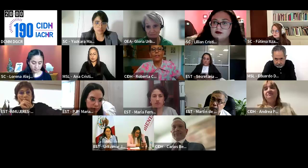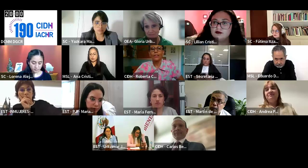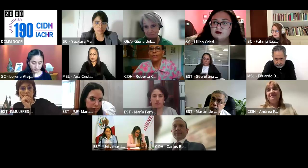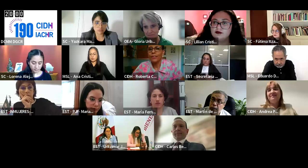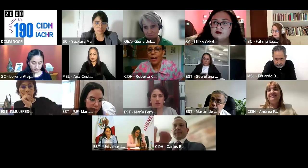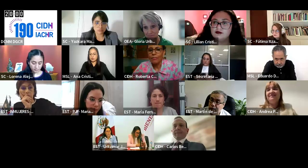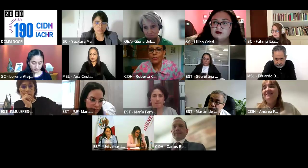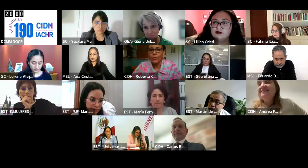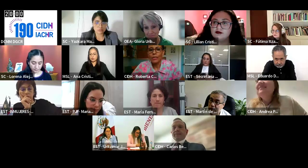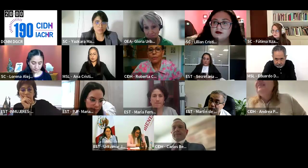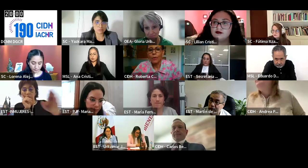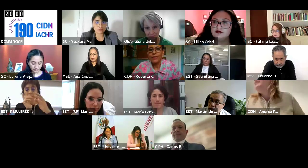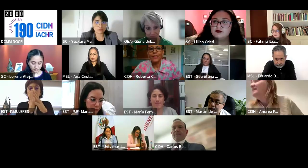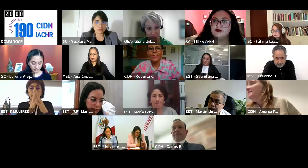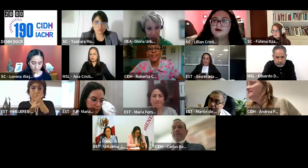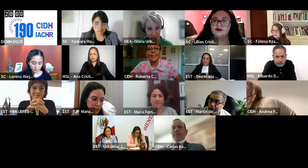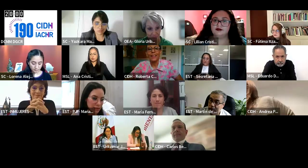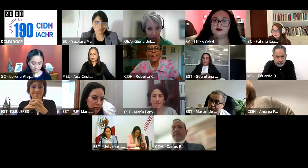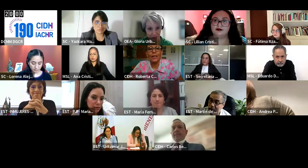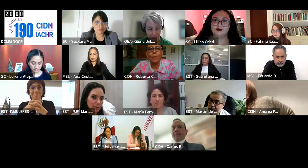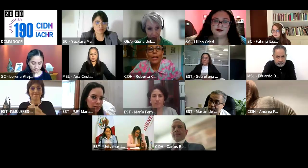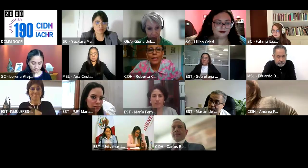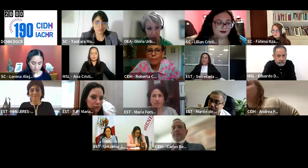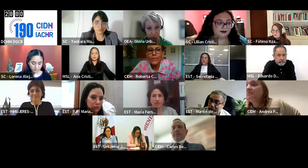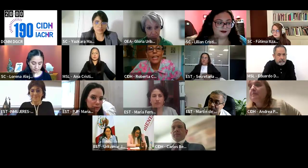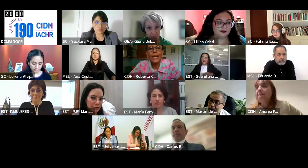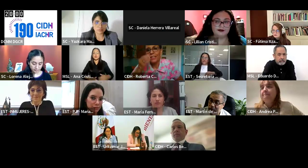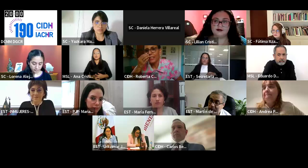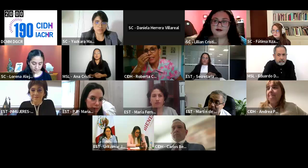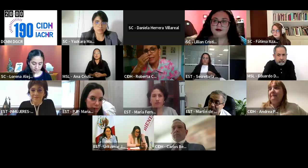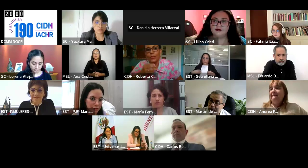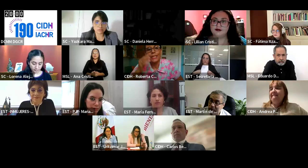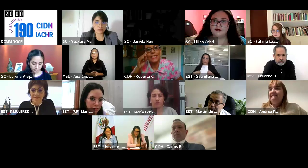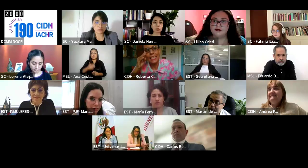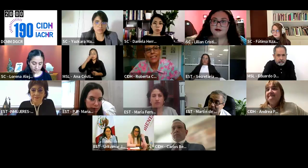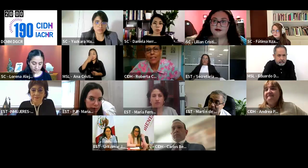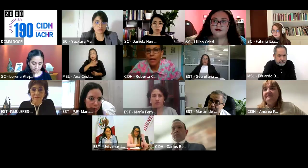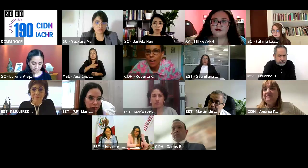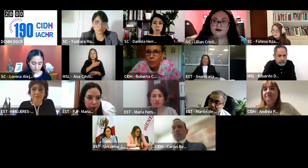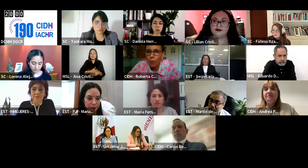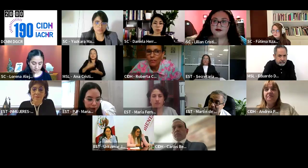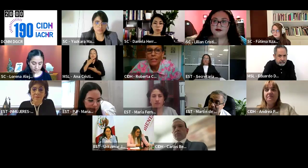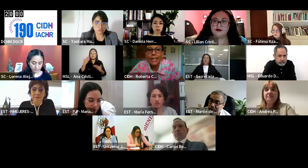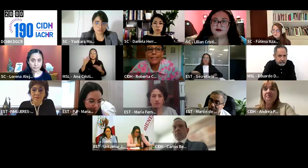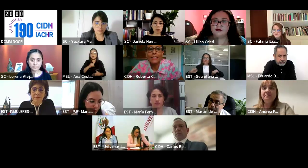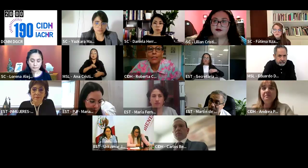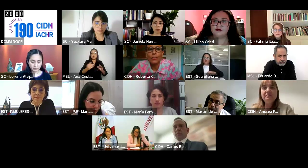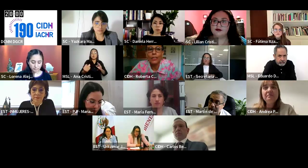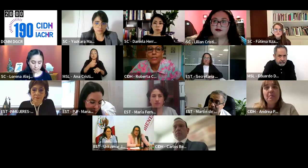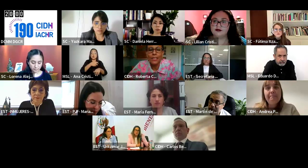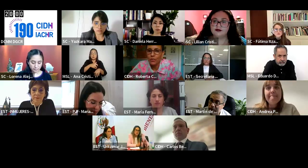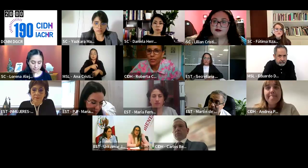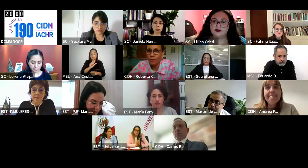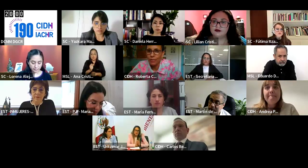Yes. Good afternoon, everyone. Welcome to hearing number 28 of the